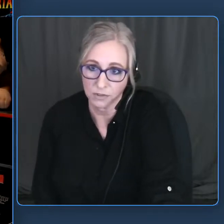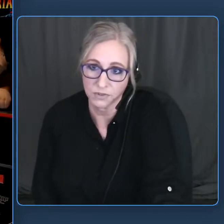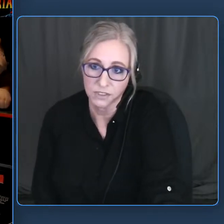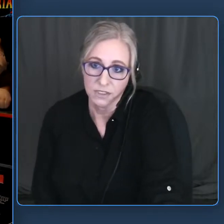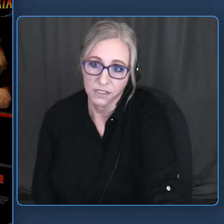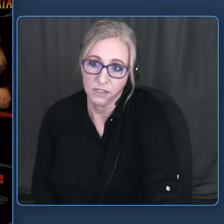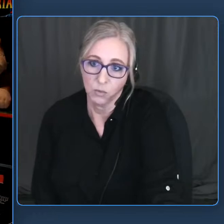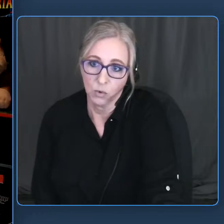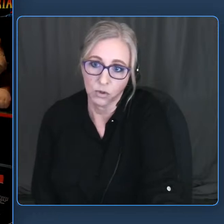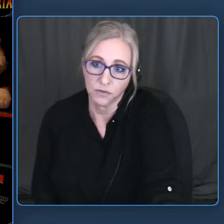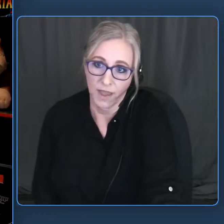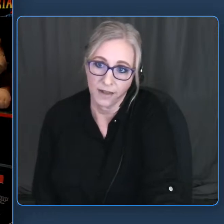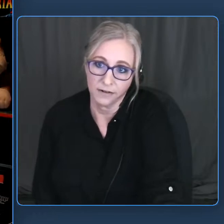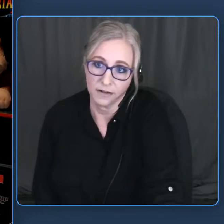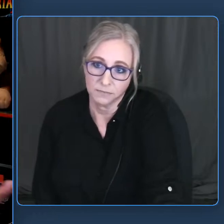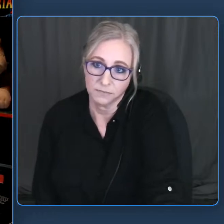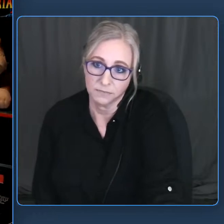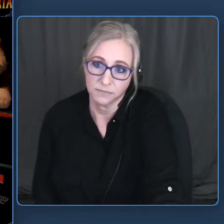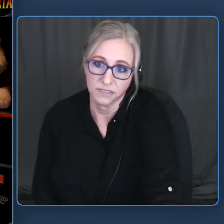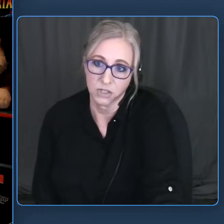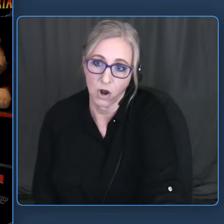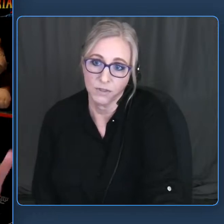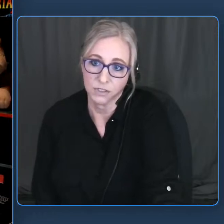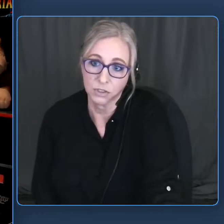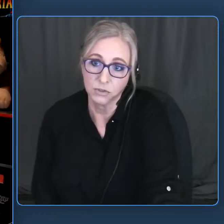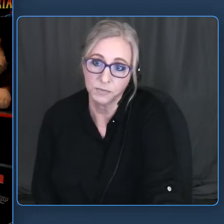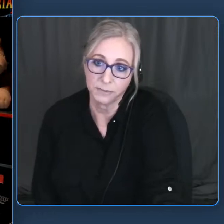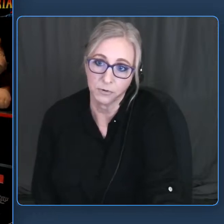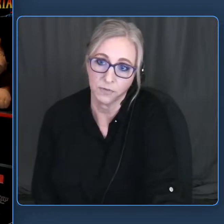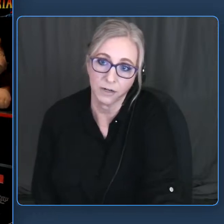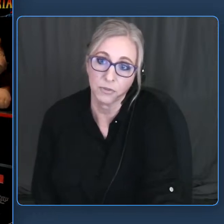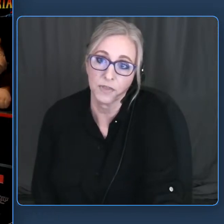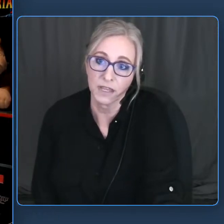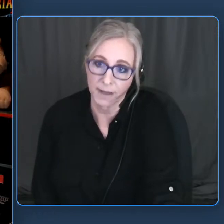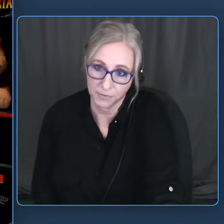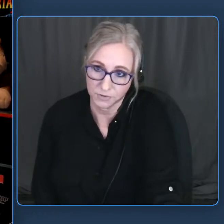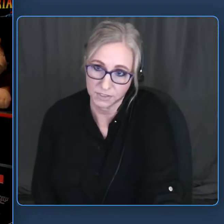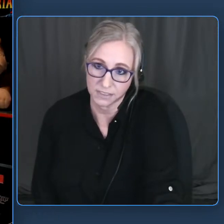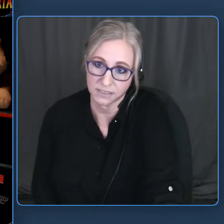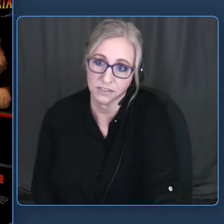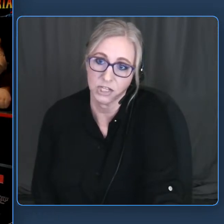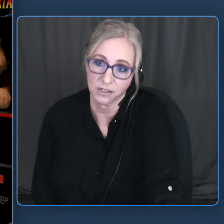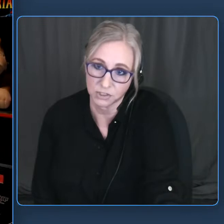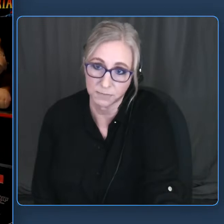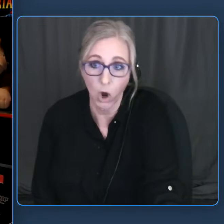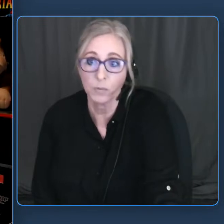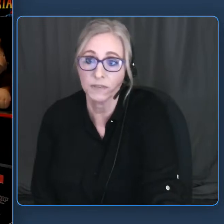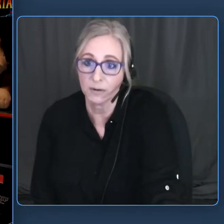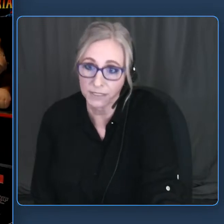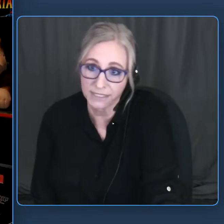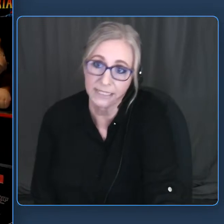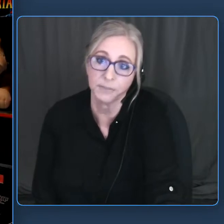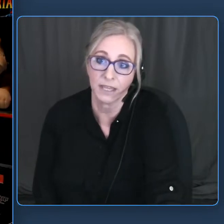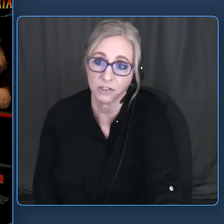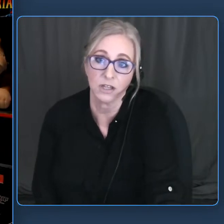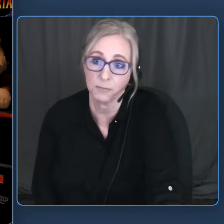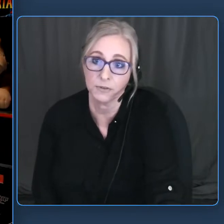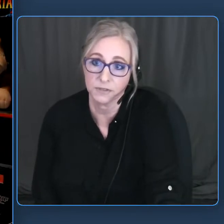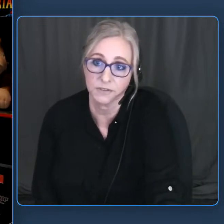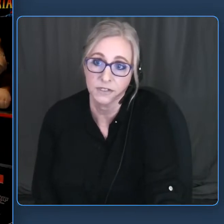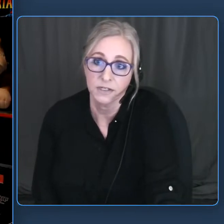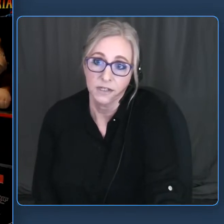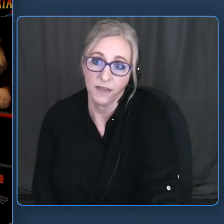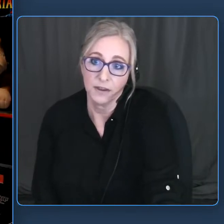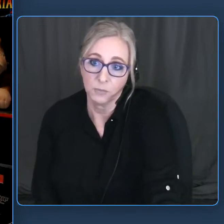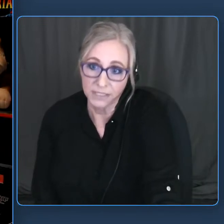that was in a world that doesn't always include people and they don't think about those things and the challenges. I'm hoping that we keep catching up